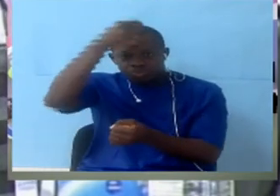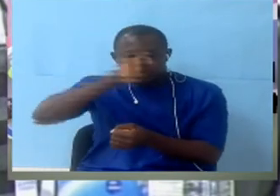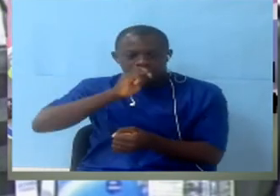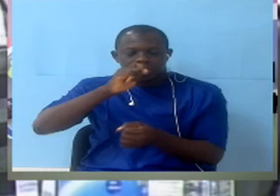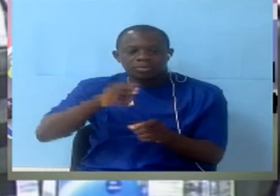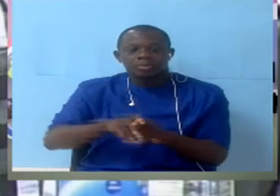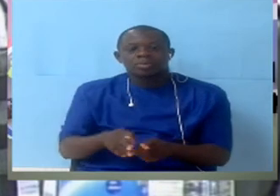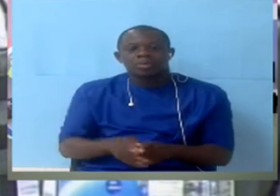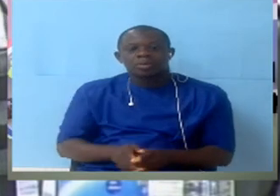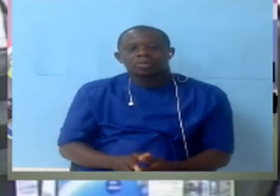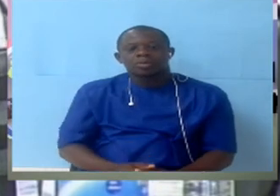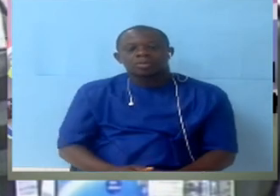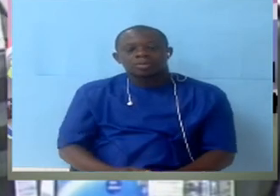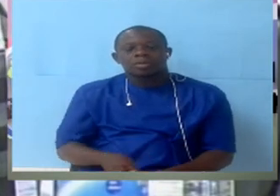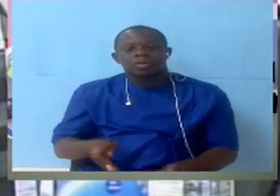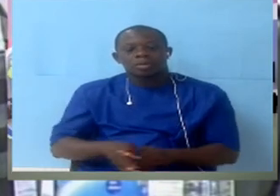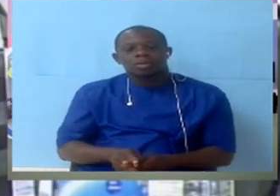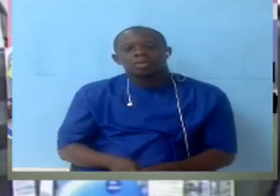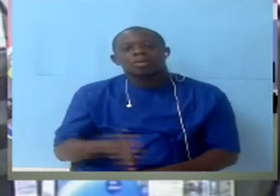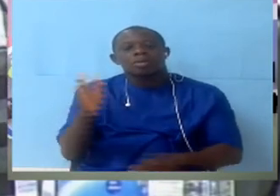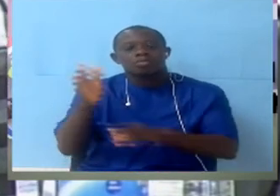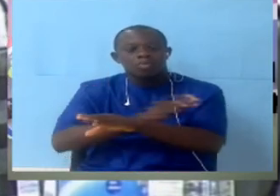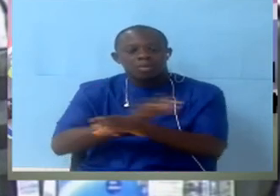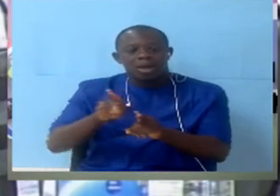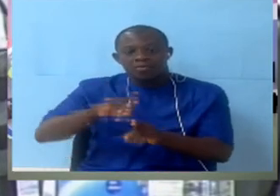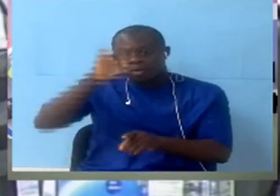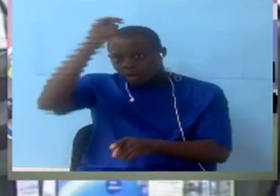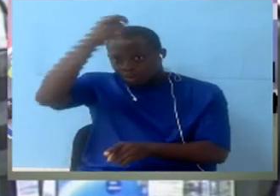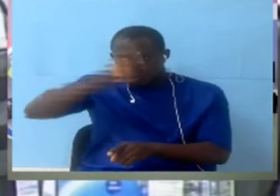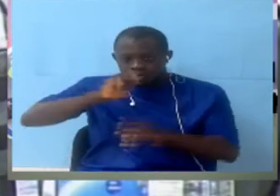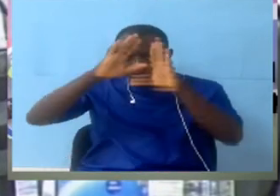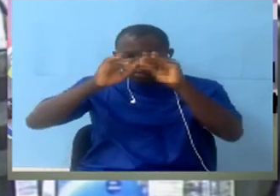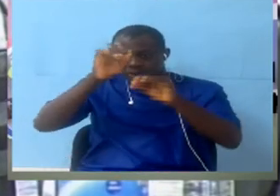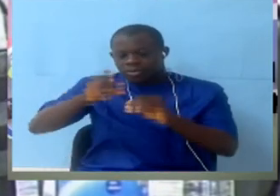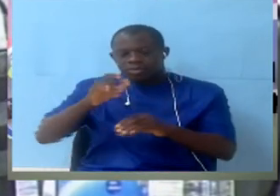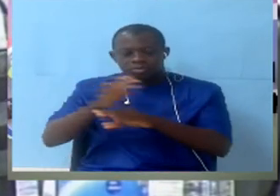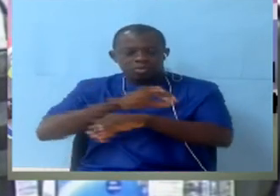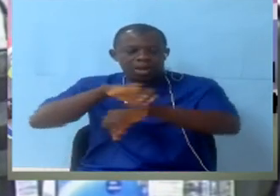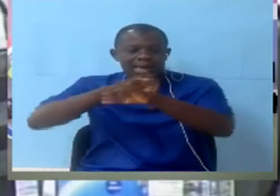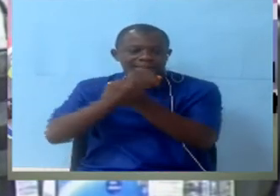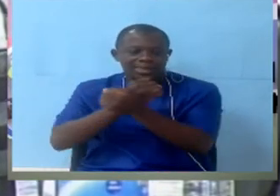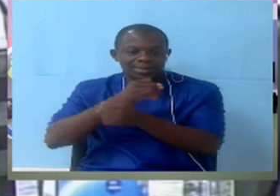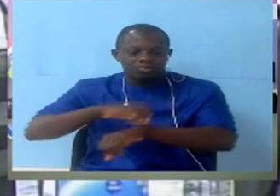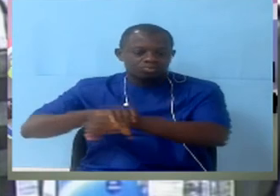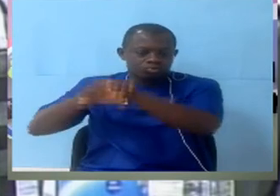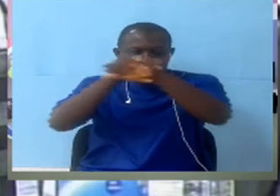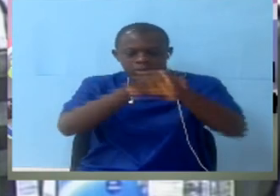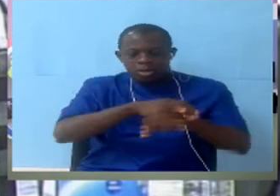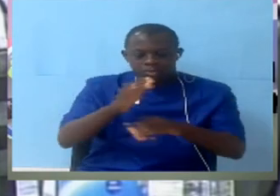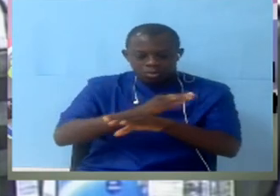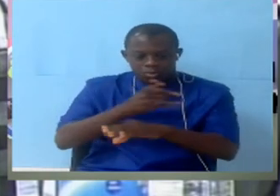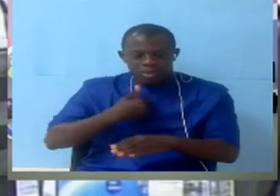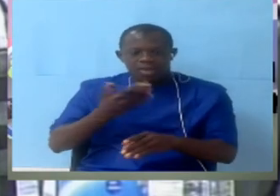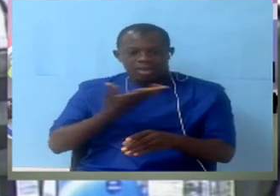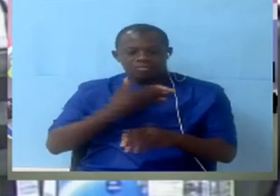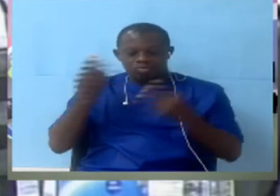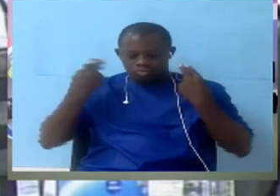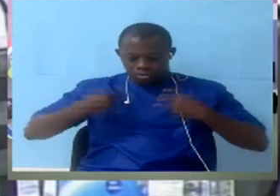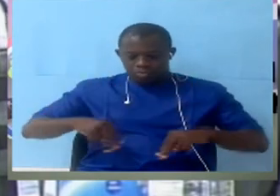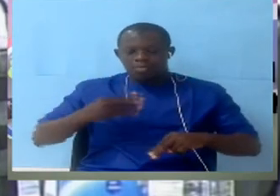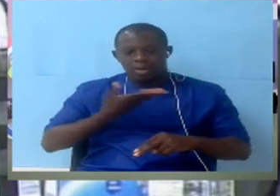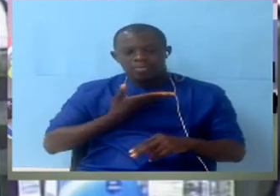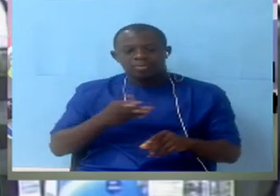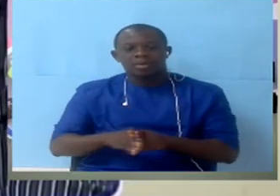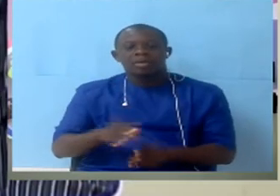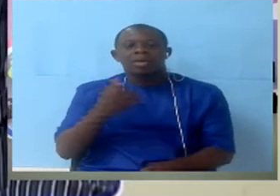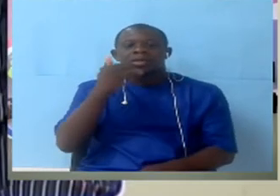police. Police officer, yeah, arrest nyalaji, yeah, someone and yeah, and uniform. A police officer was arrested and brought there in my presence, and he was in uniform. How